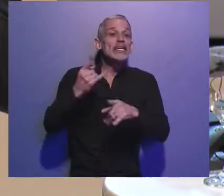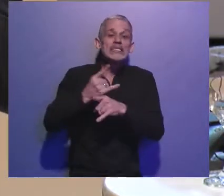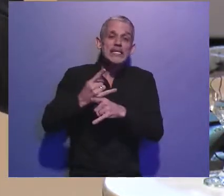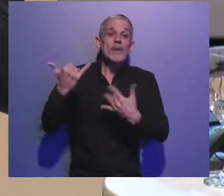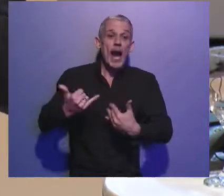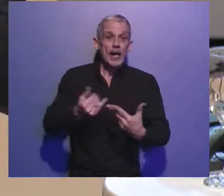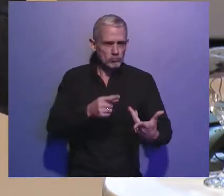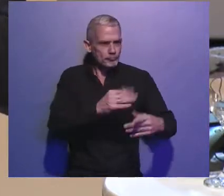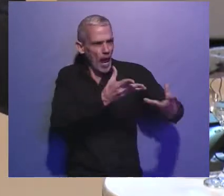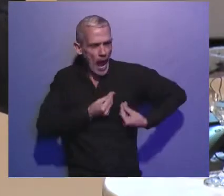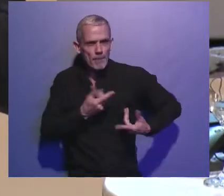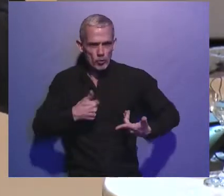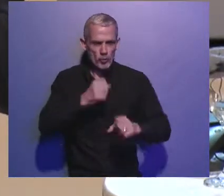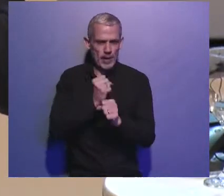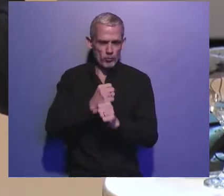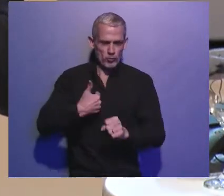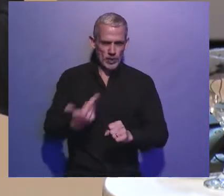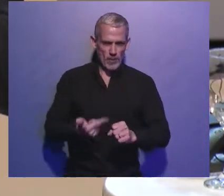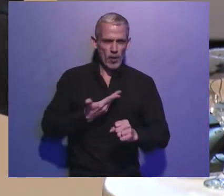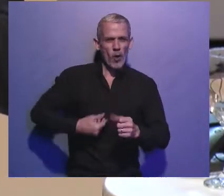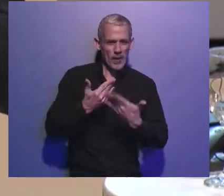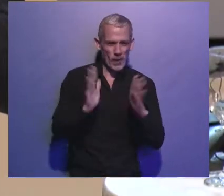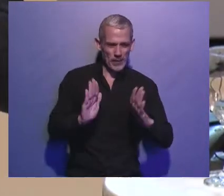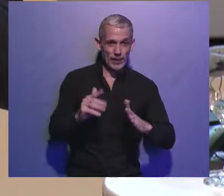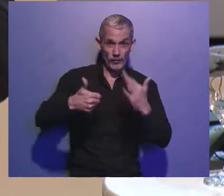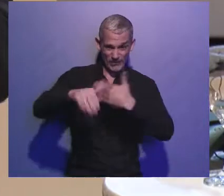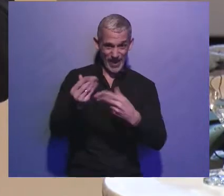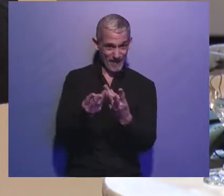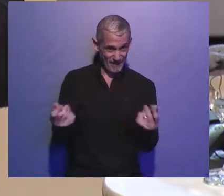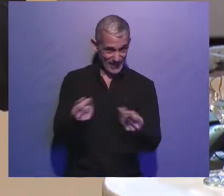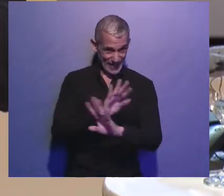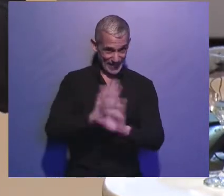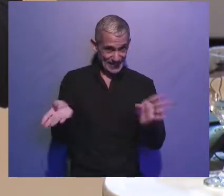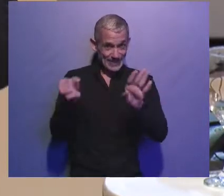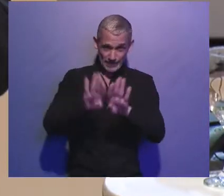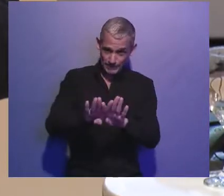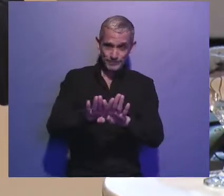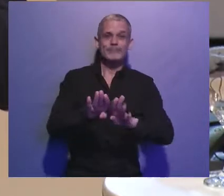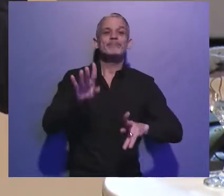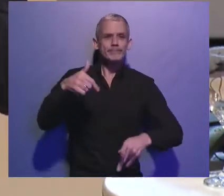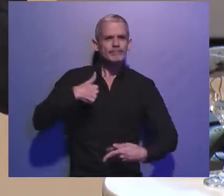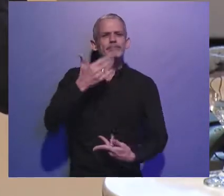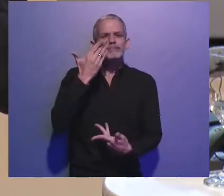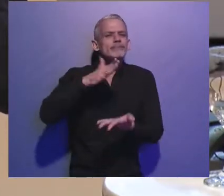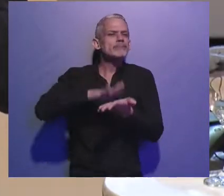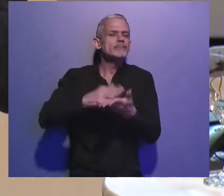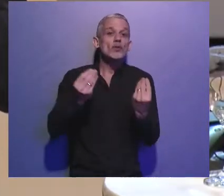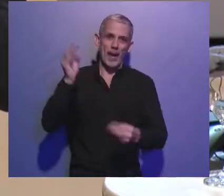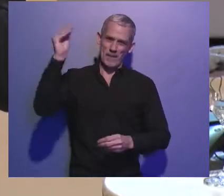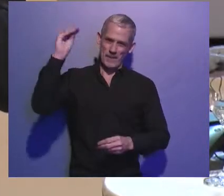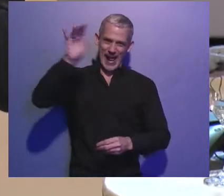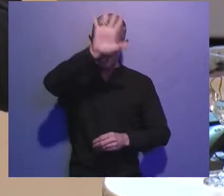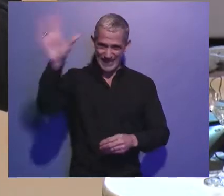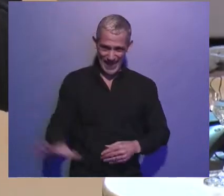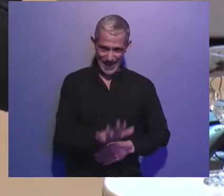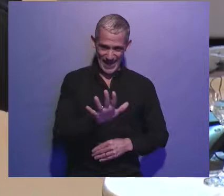work. To conclude, let me say a few words about Brazil. As many